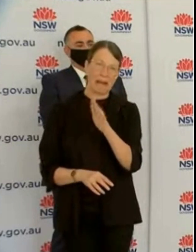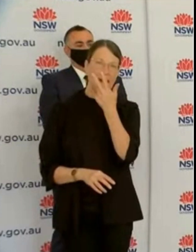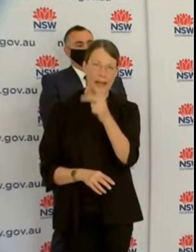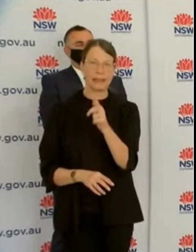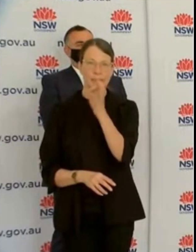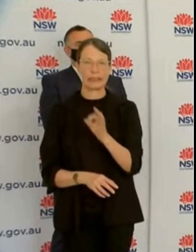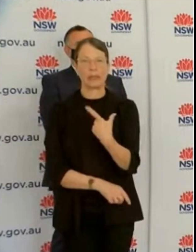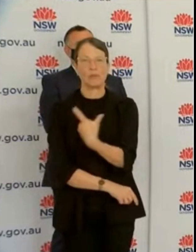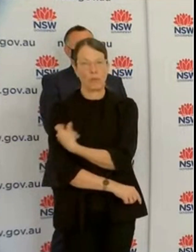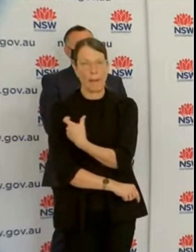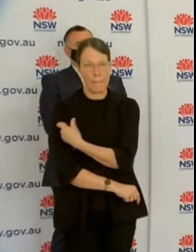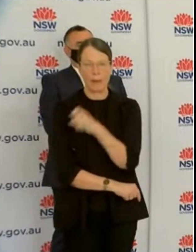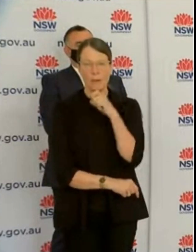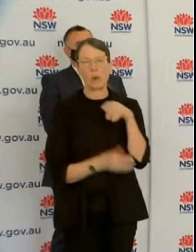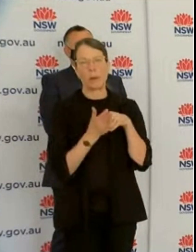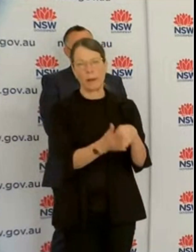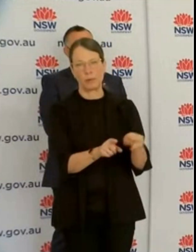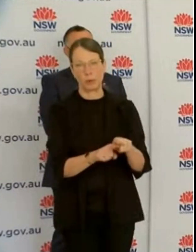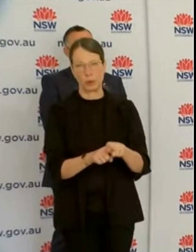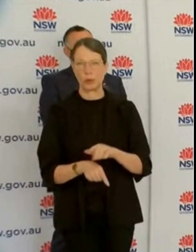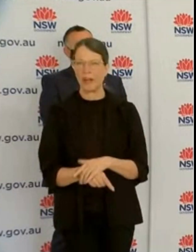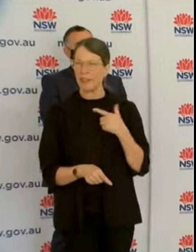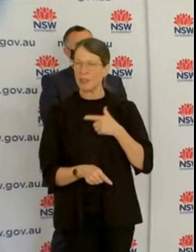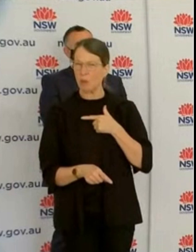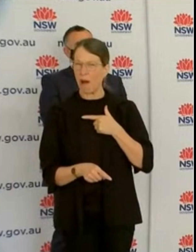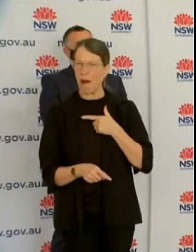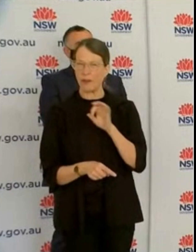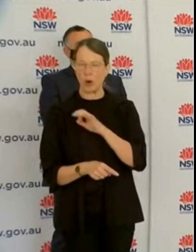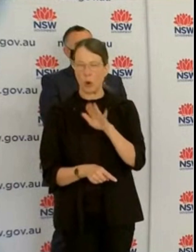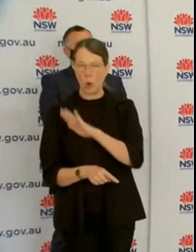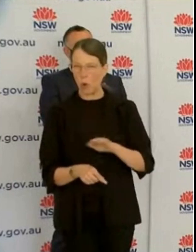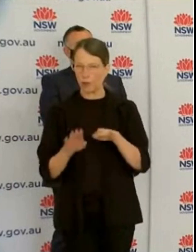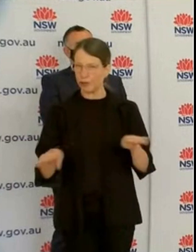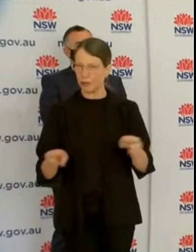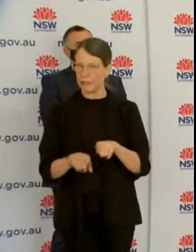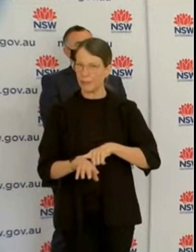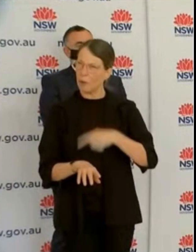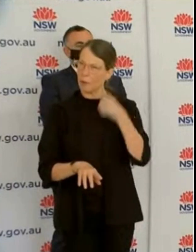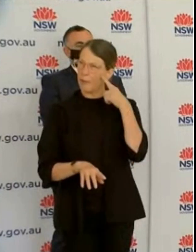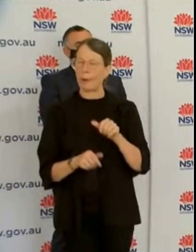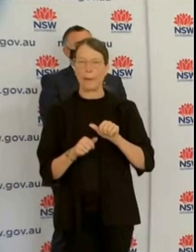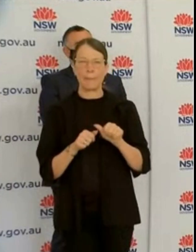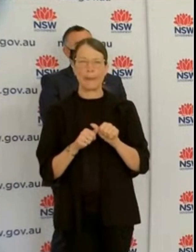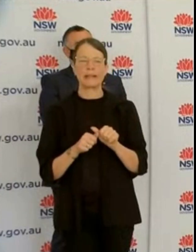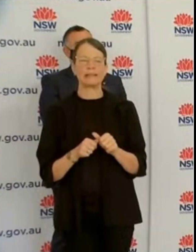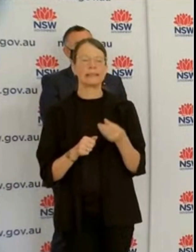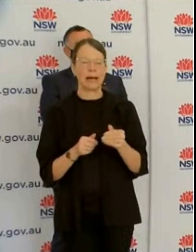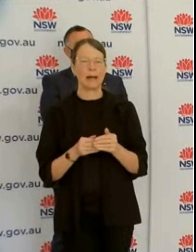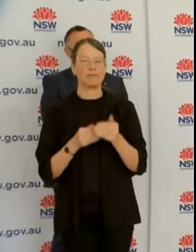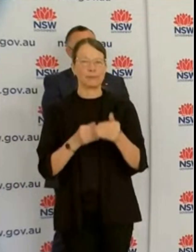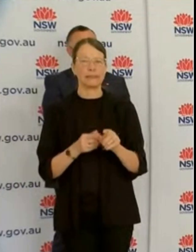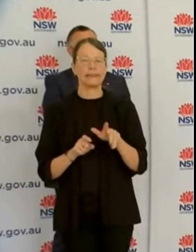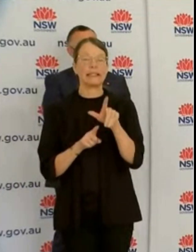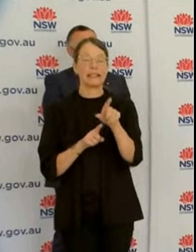have safety top of mind. And we've been, really pleased to have the expert advice of people like Professor McCartney and others who have